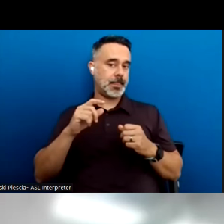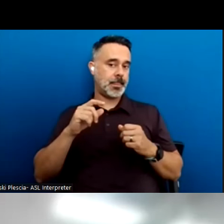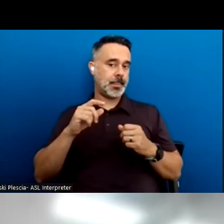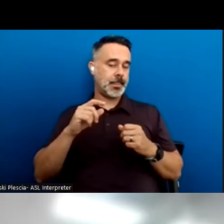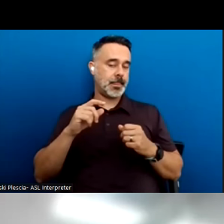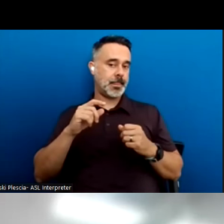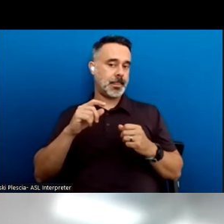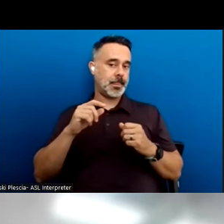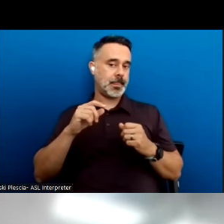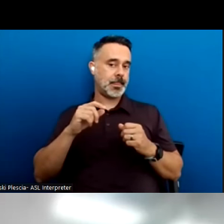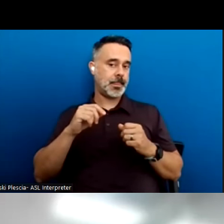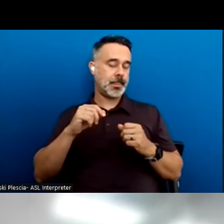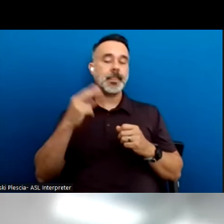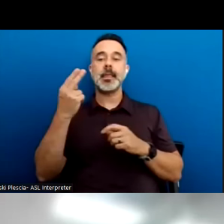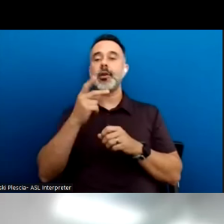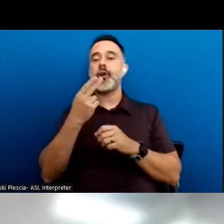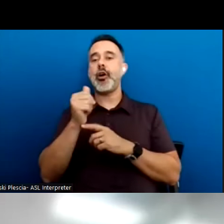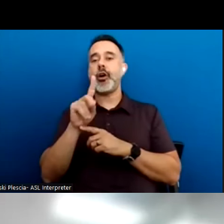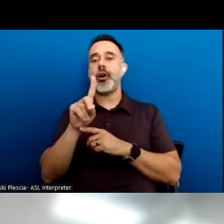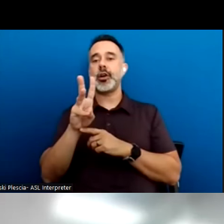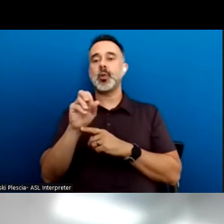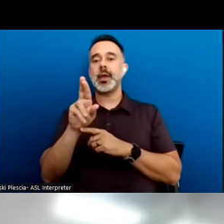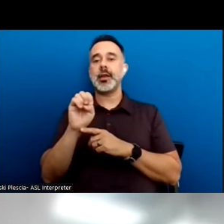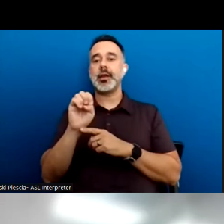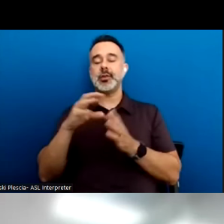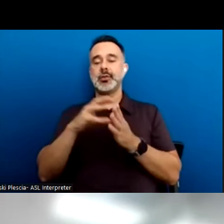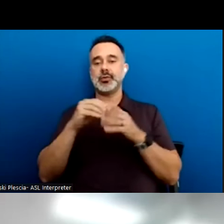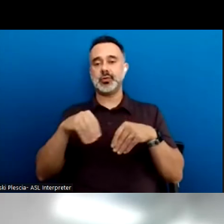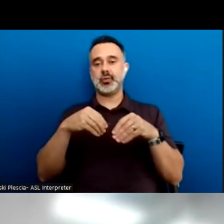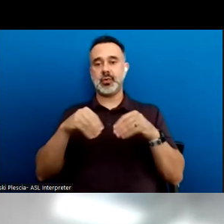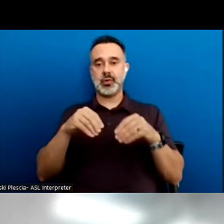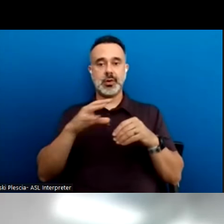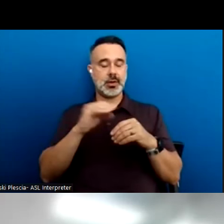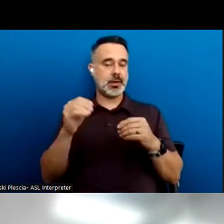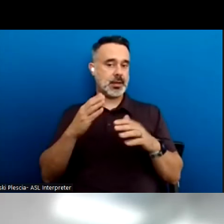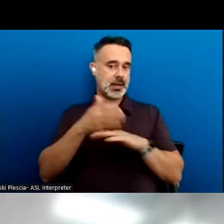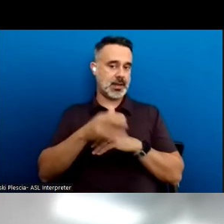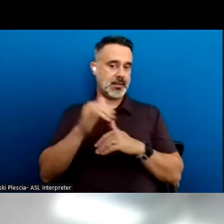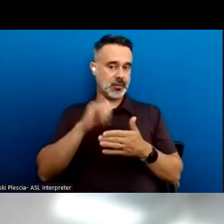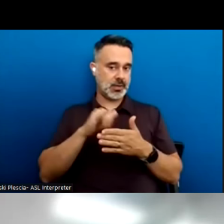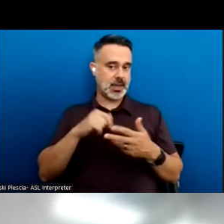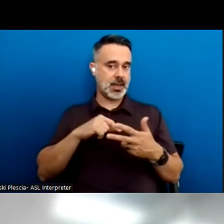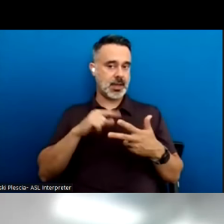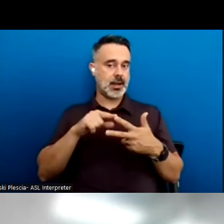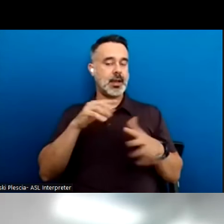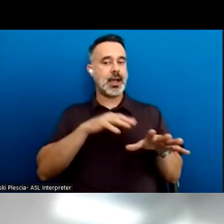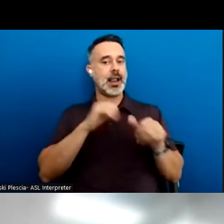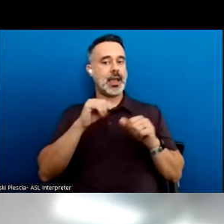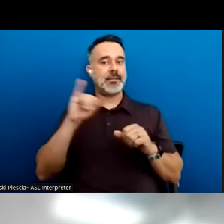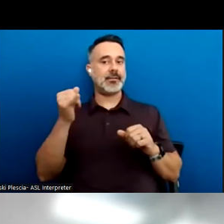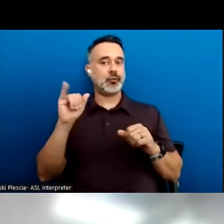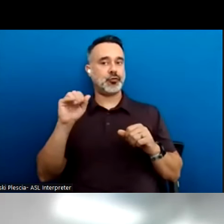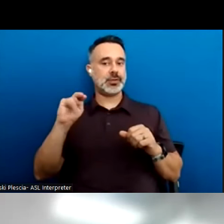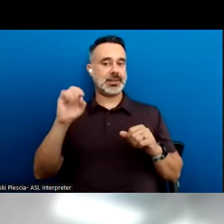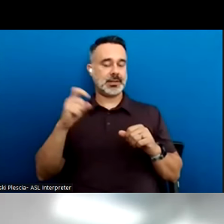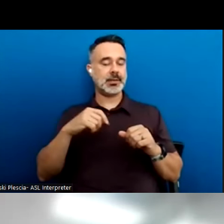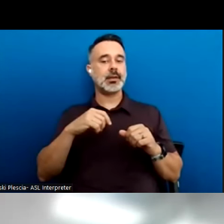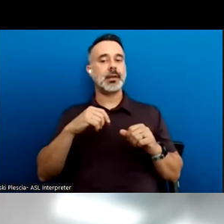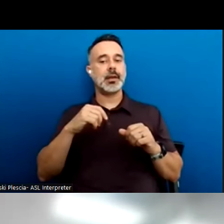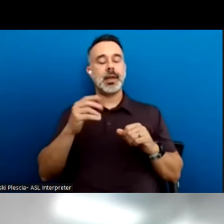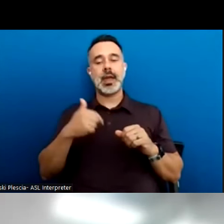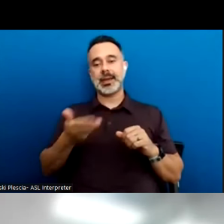son, a hardware store, and after that, after I left Jinx, I got